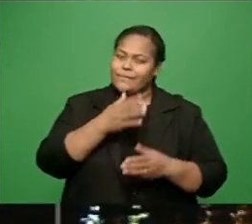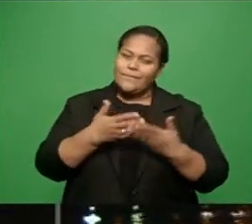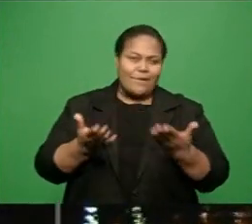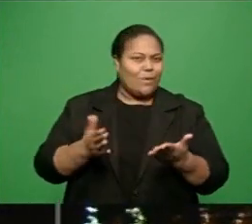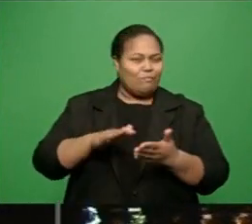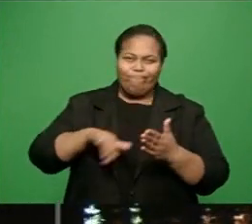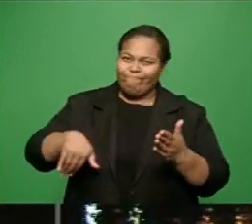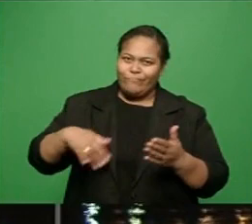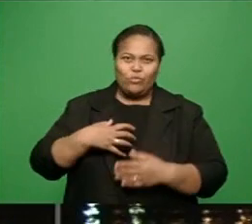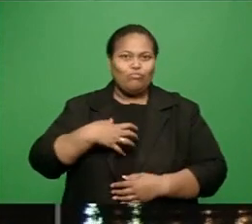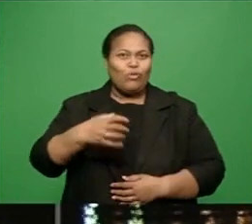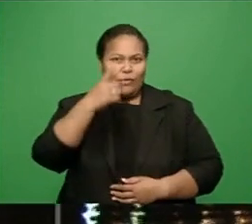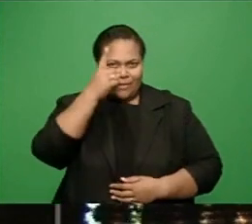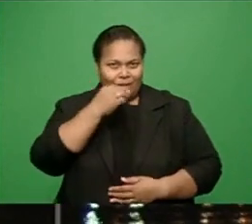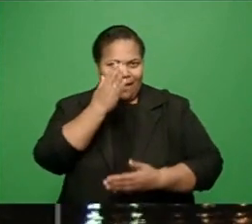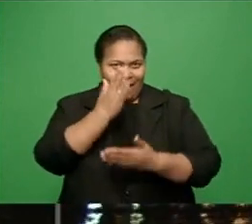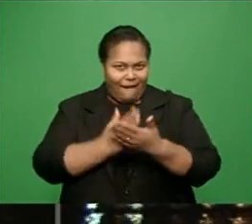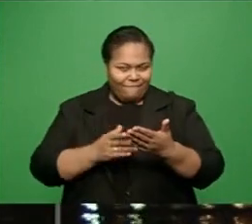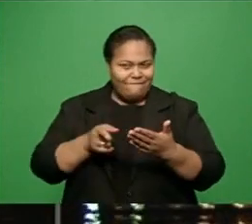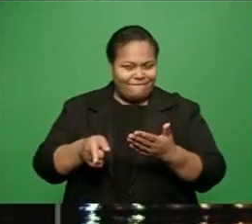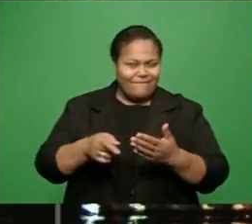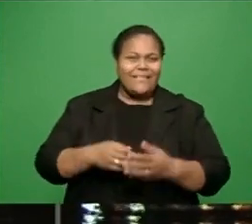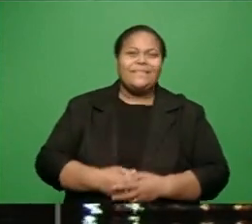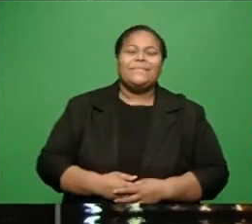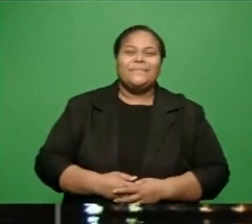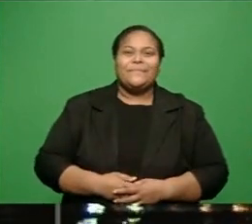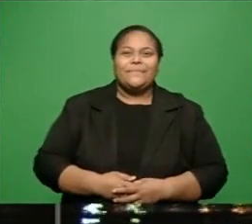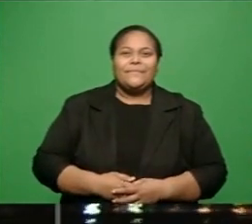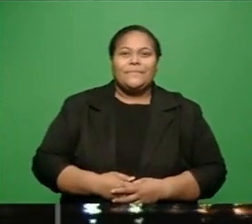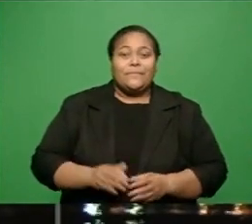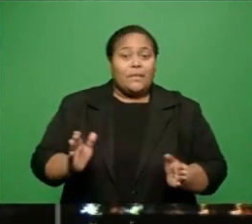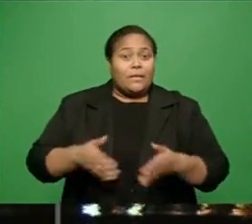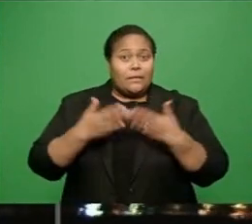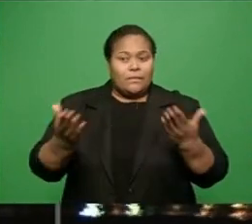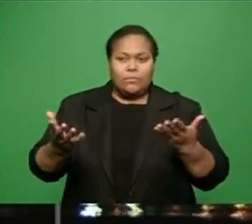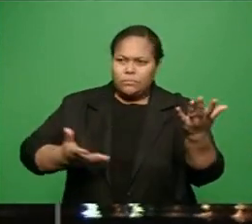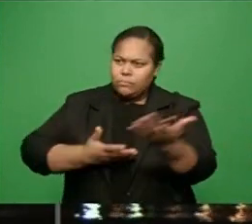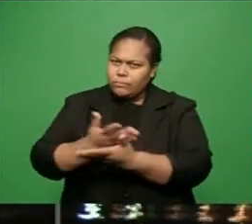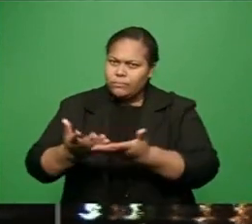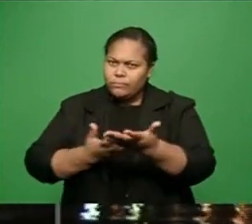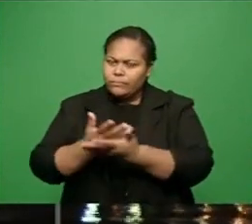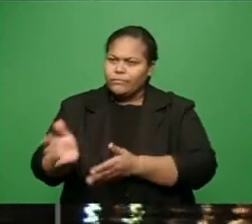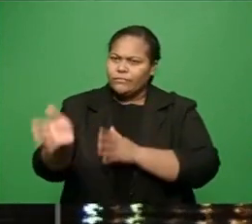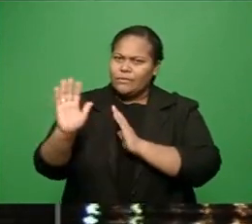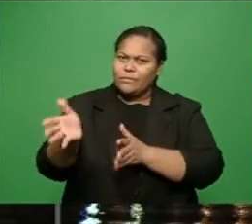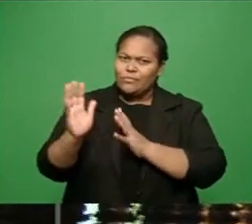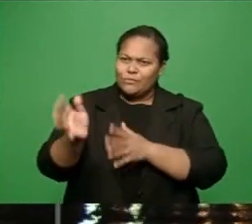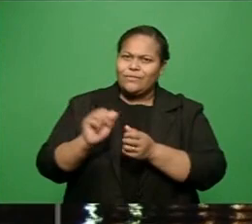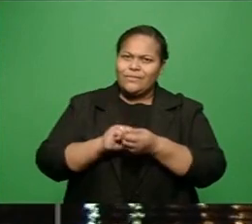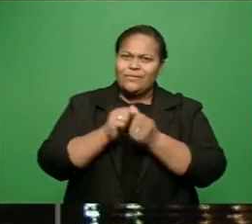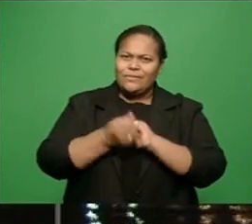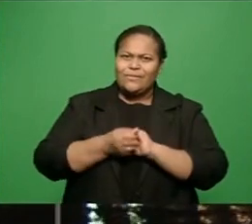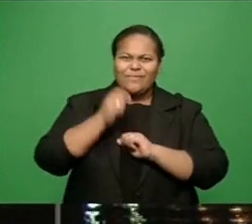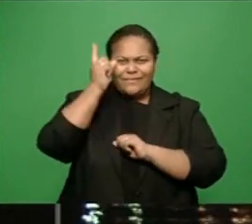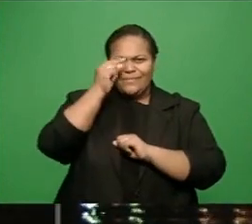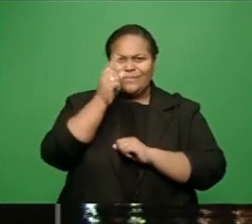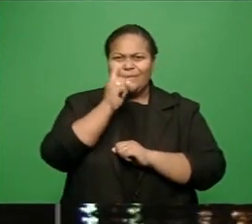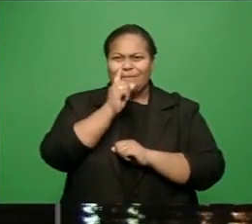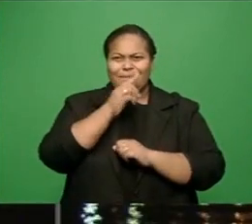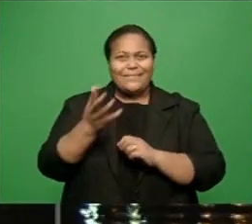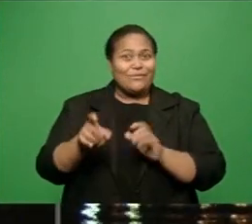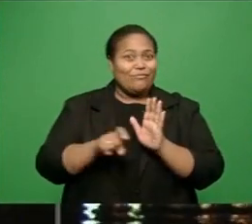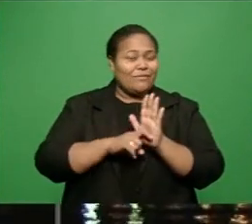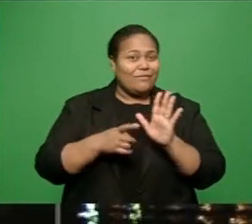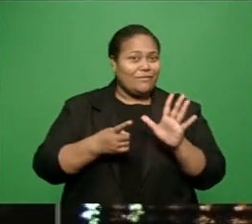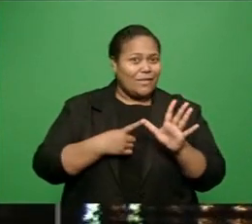Firemi Wanganambete says this was reiterated during a Talanoa session with Fijians in Nalawara. It's been